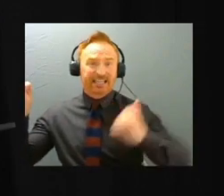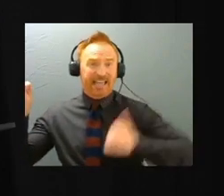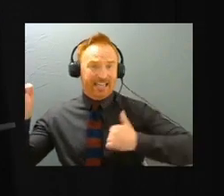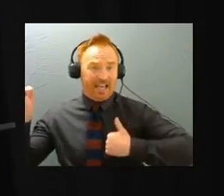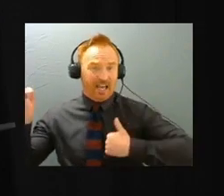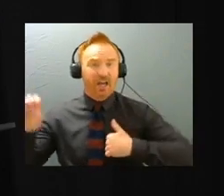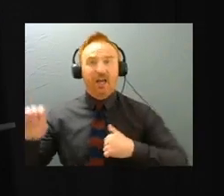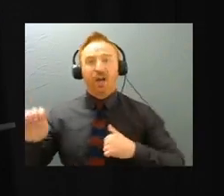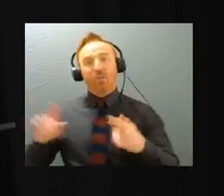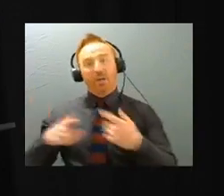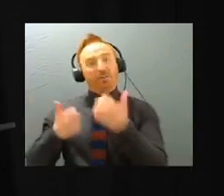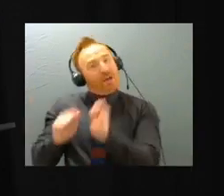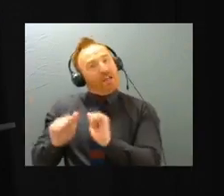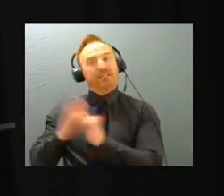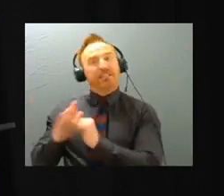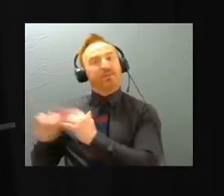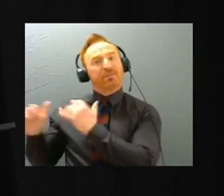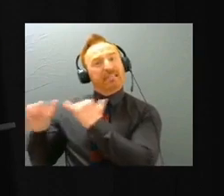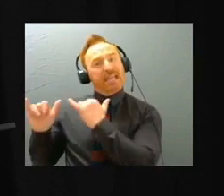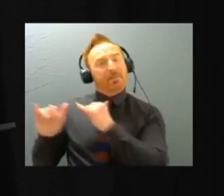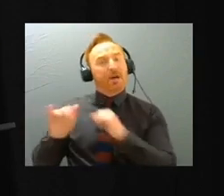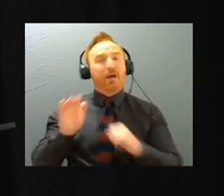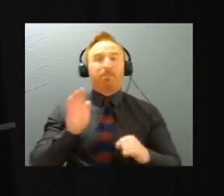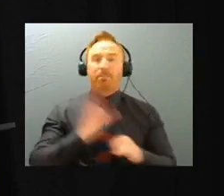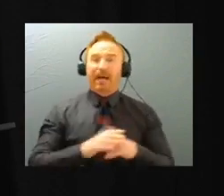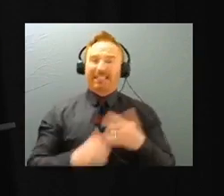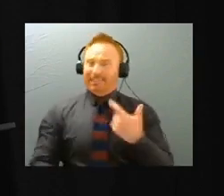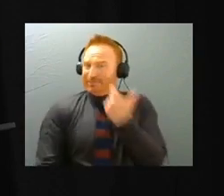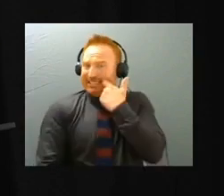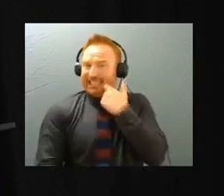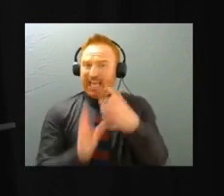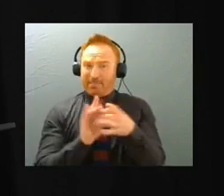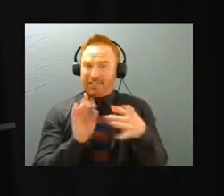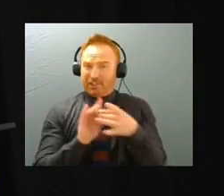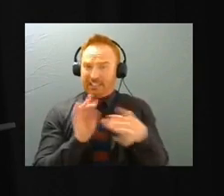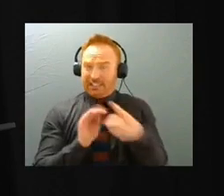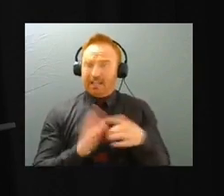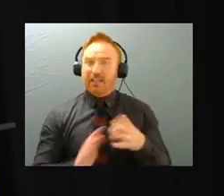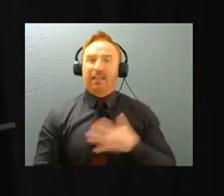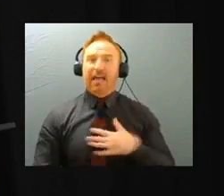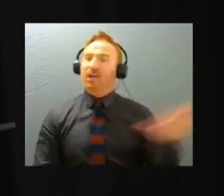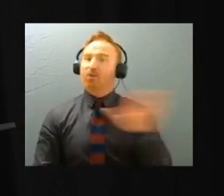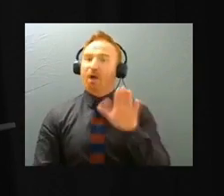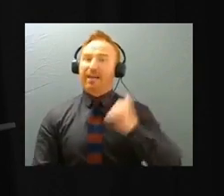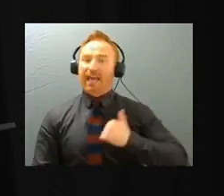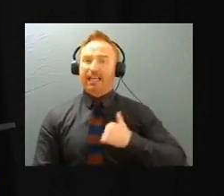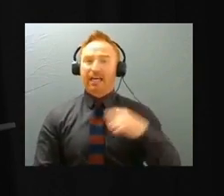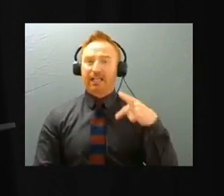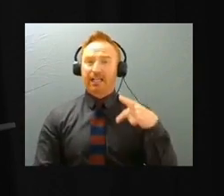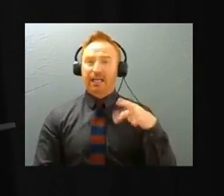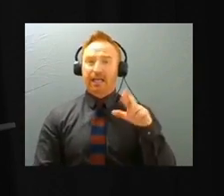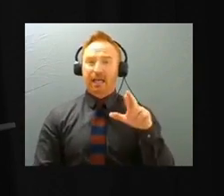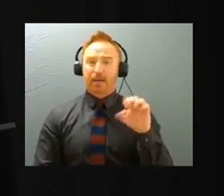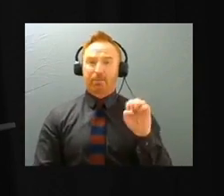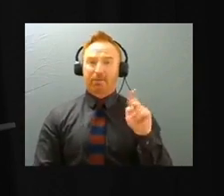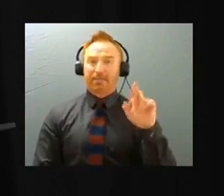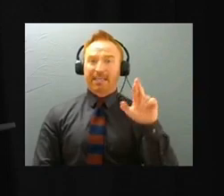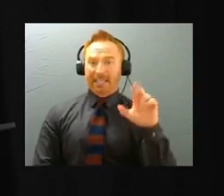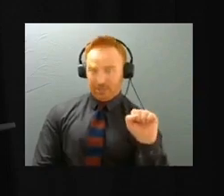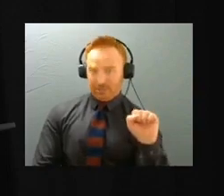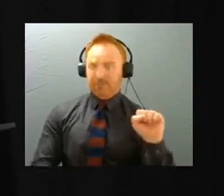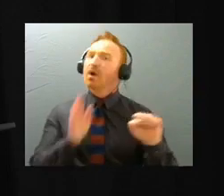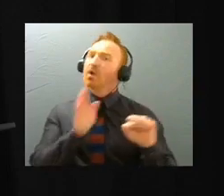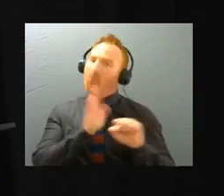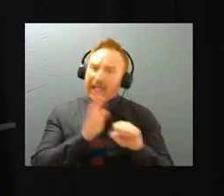I'm in constant communication with the fellow premiers, as I mentioned in the opening comments, and watching what they're doing and watching